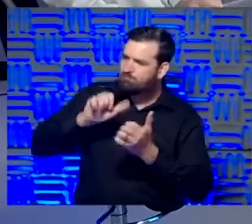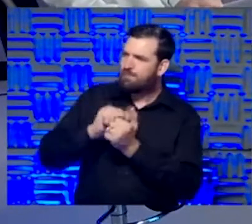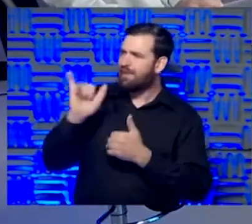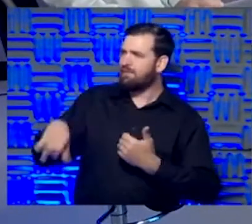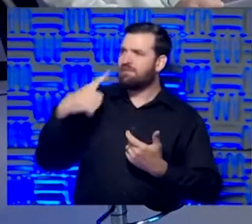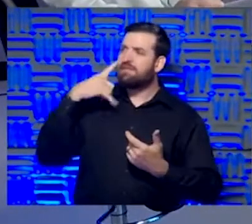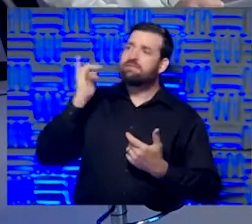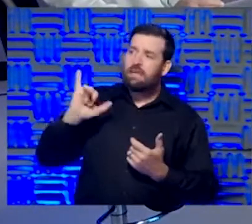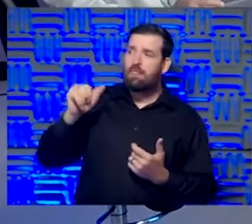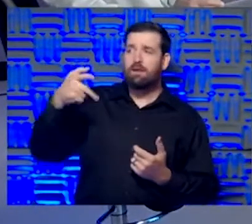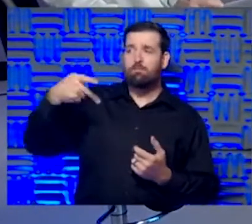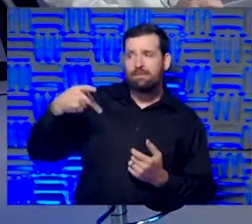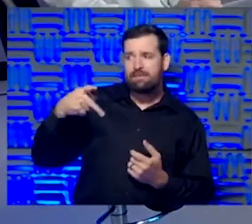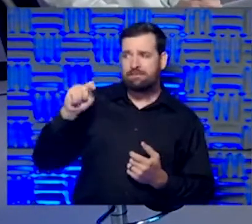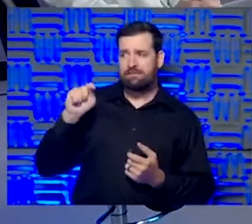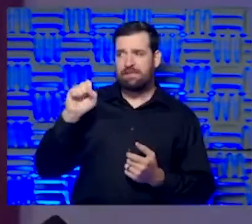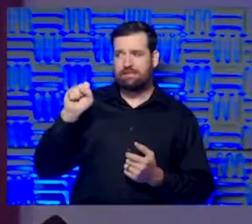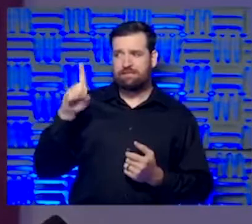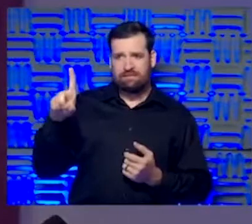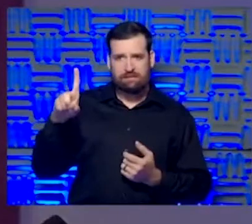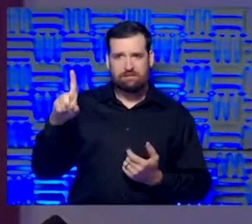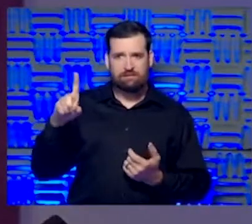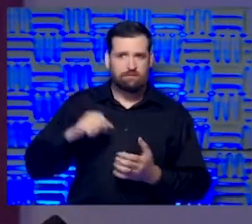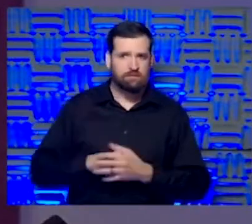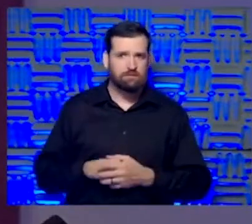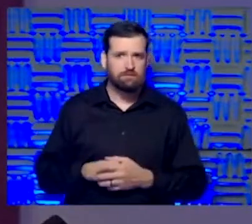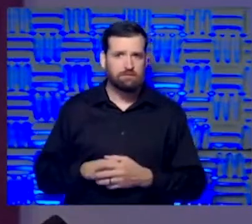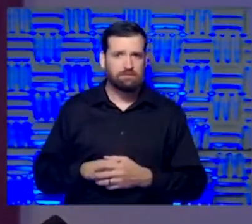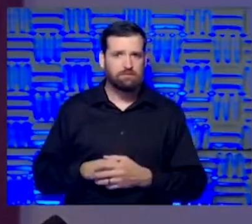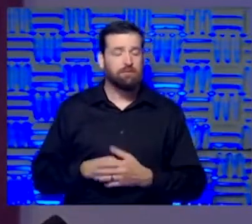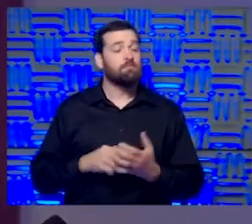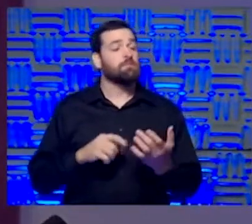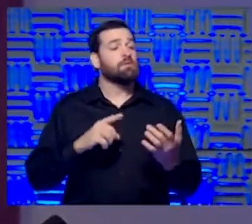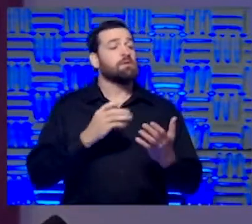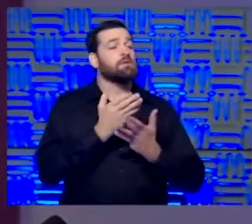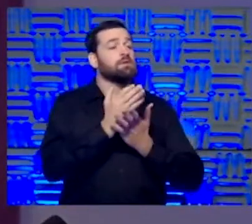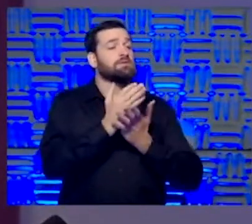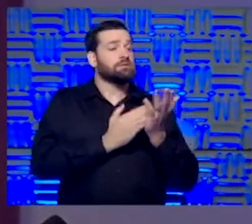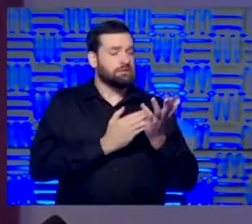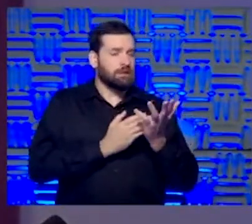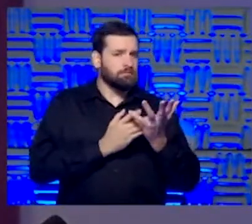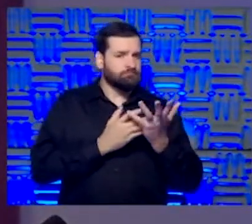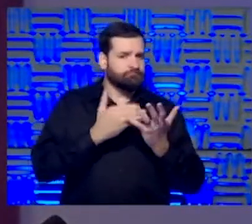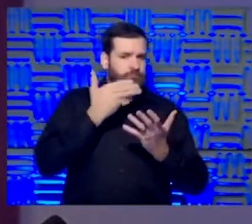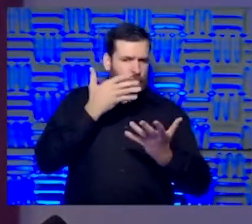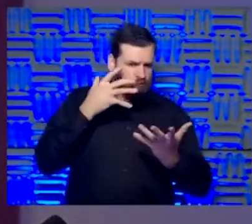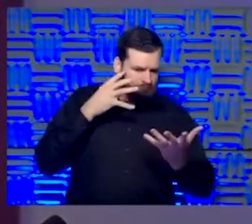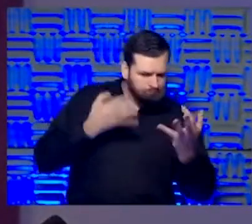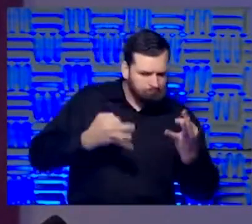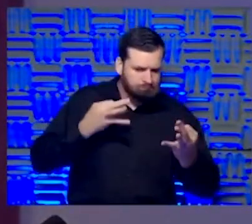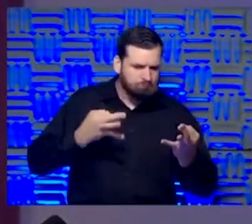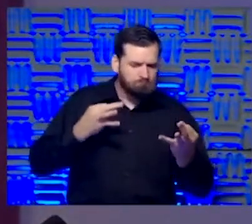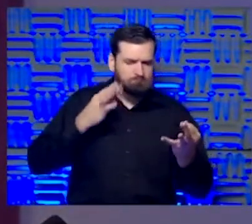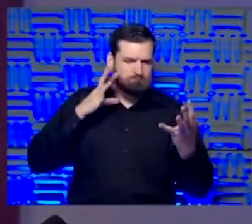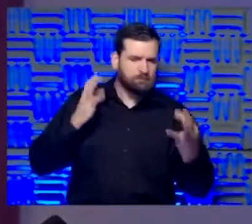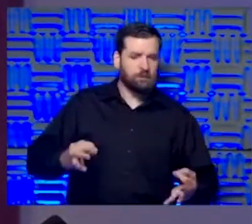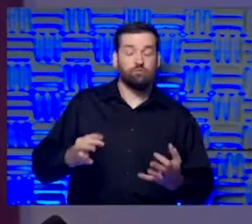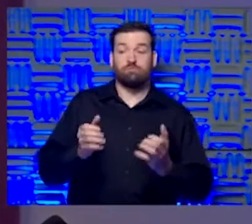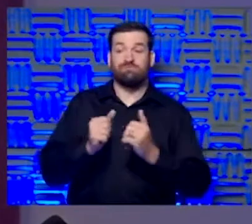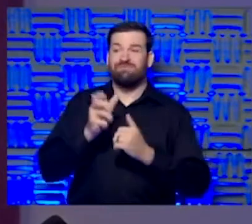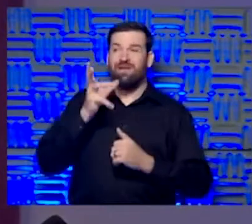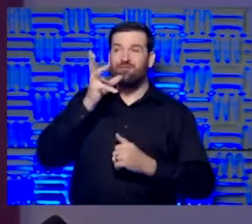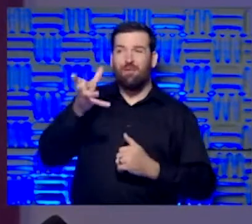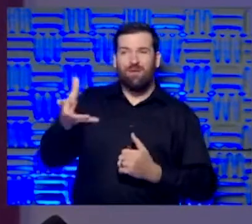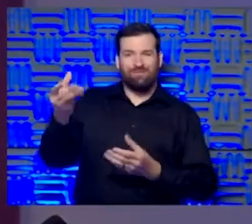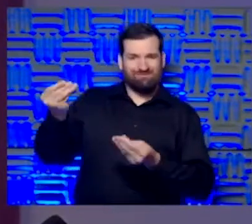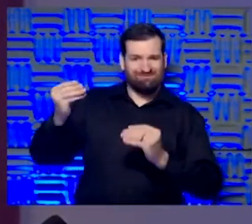like PTSD in the making. I think there needs to be some judgment involved, but still, what grandmother taught us, get